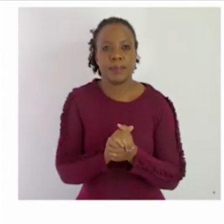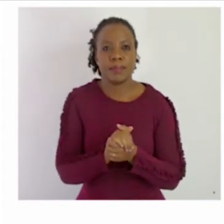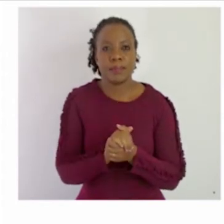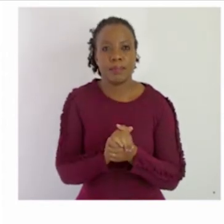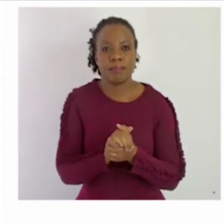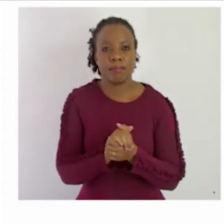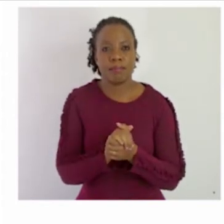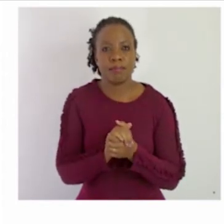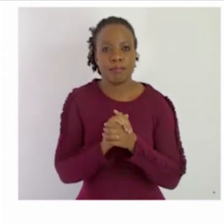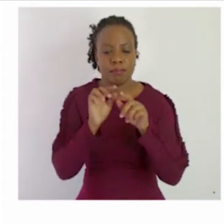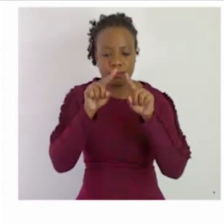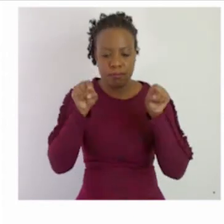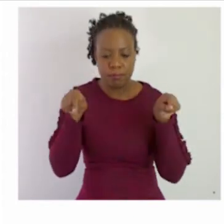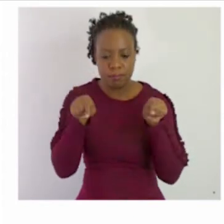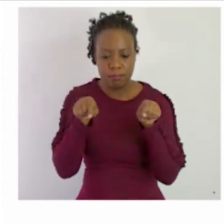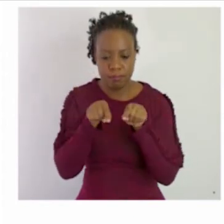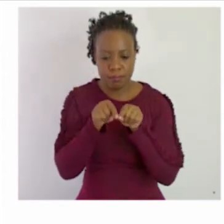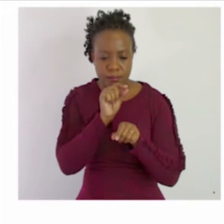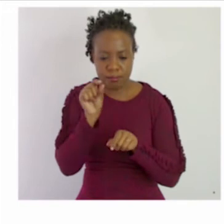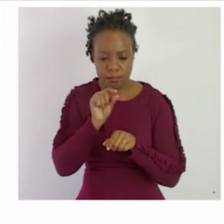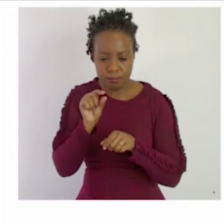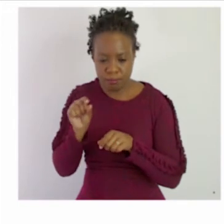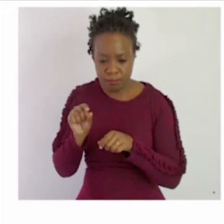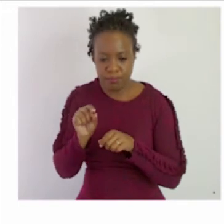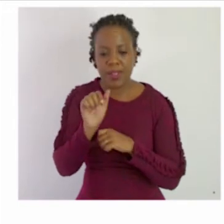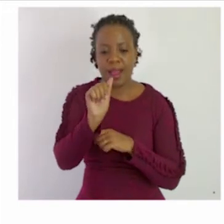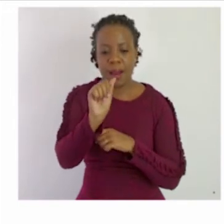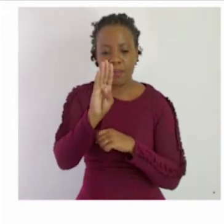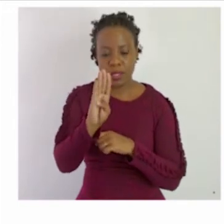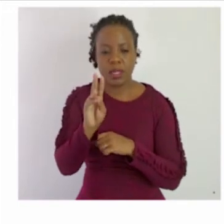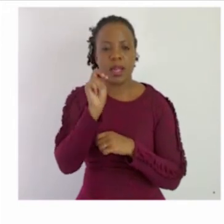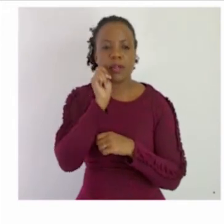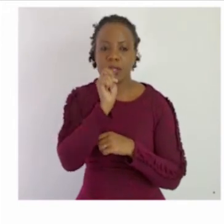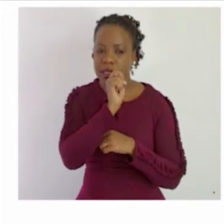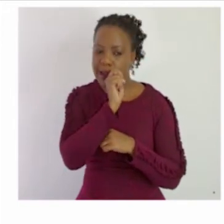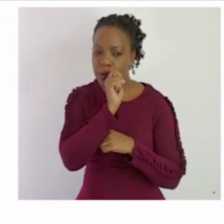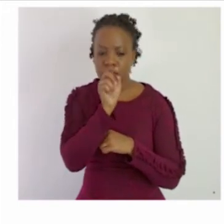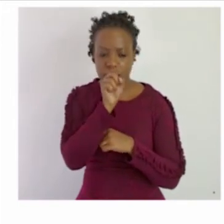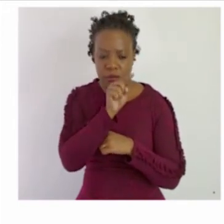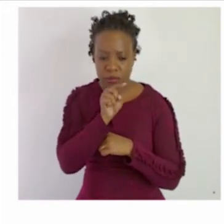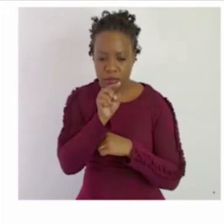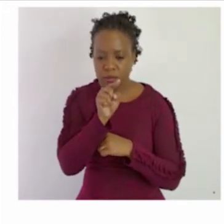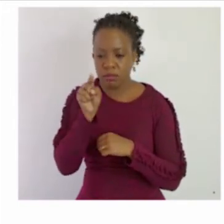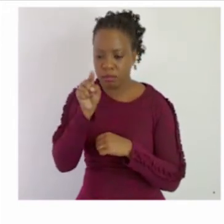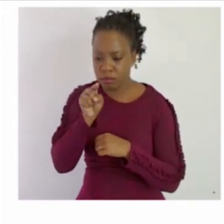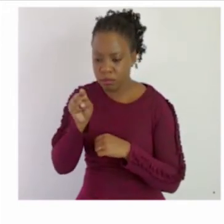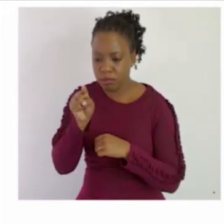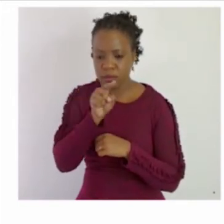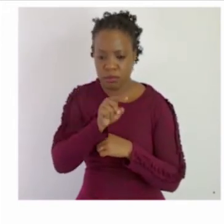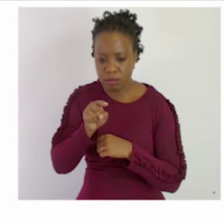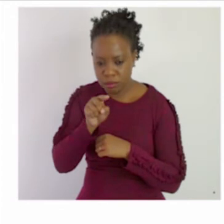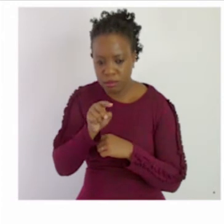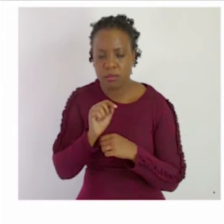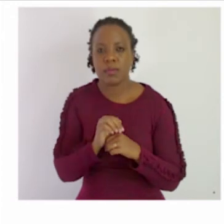Circle the abstract nouns in the box. We have quite a number of abstract nouns there, but